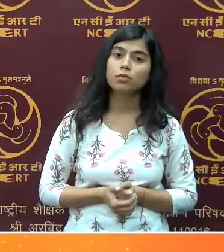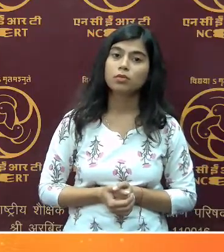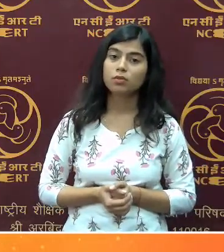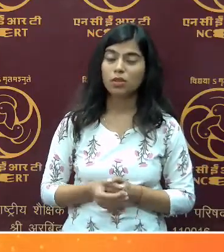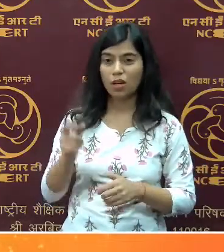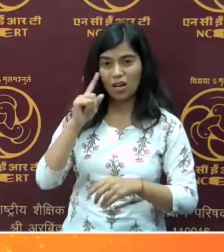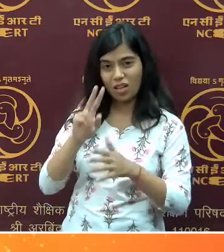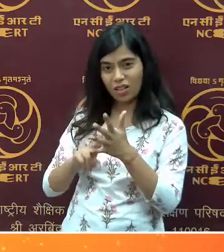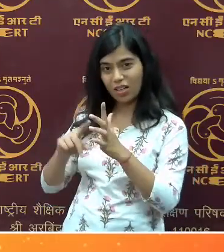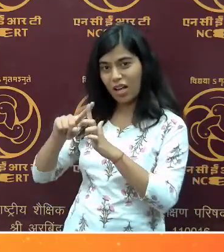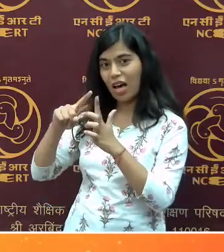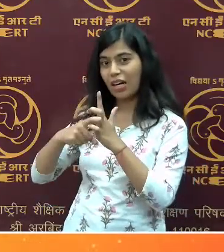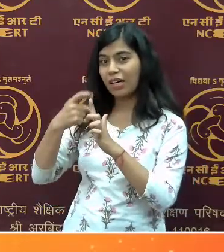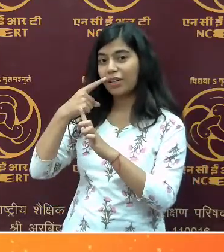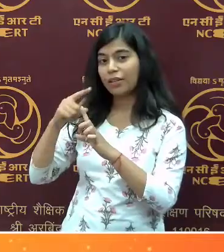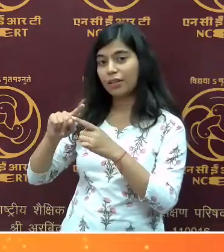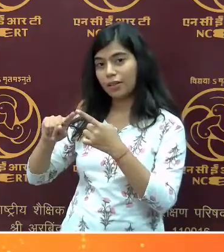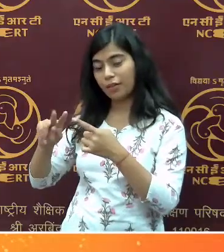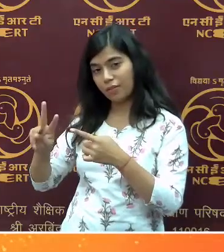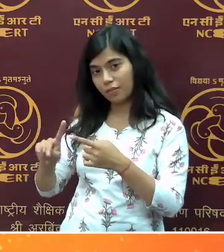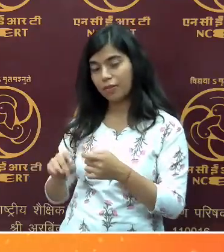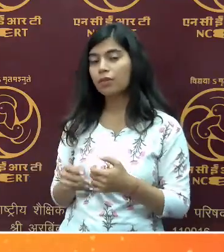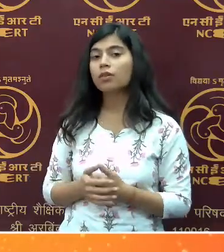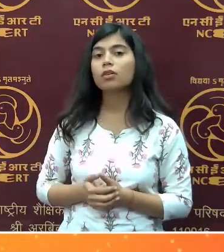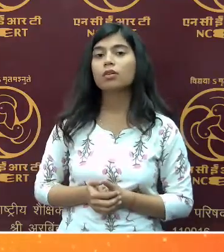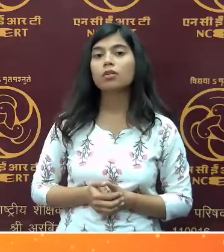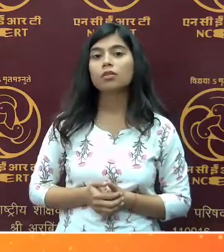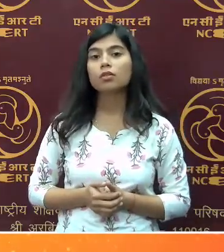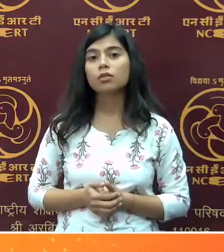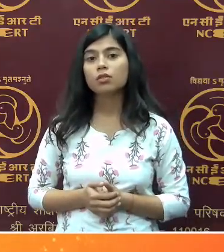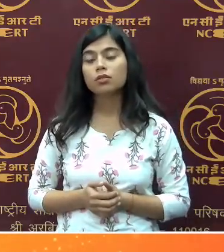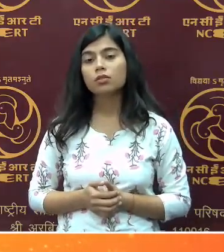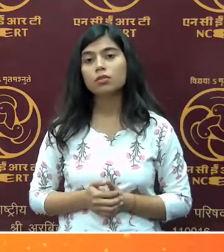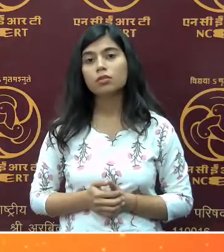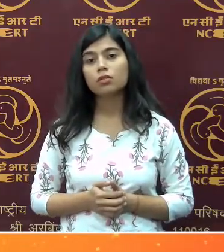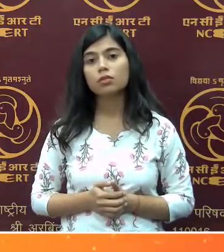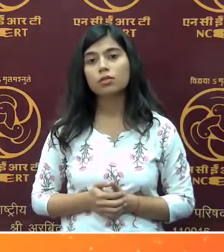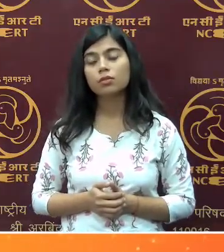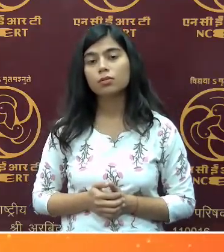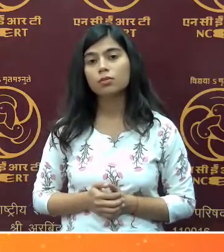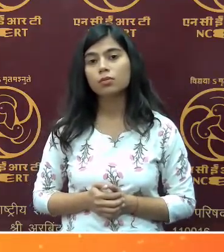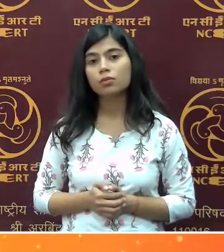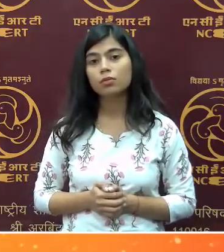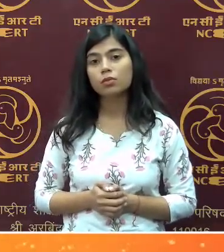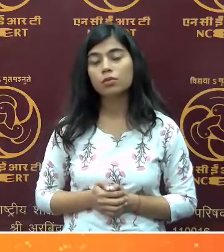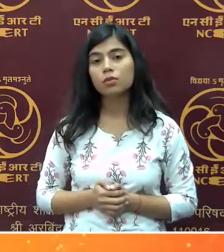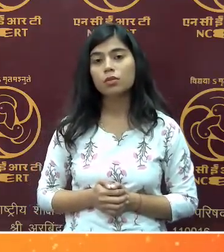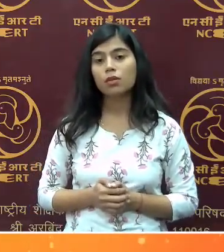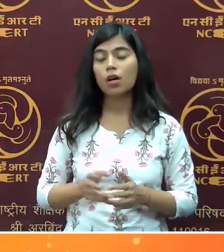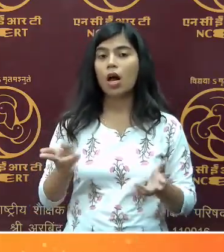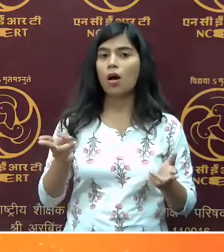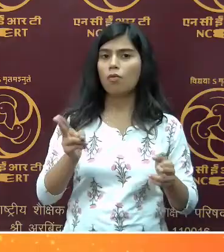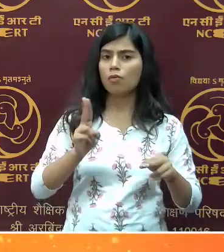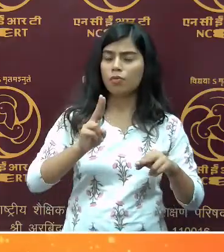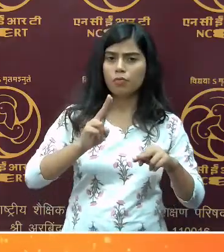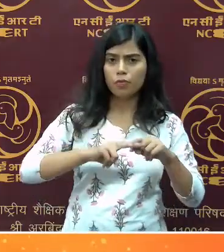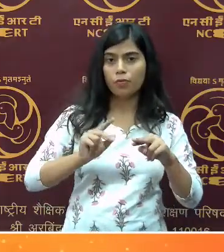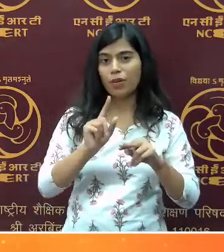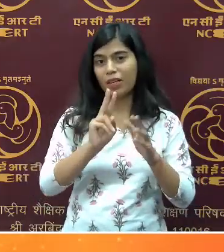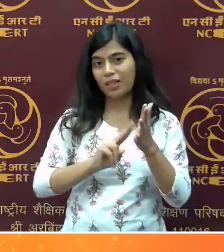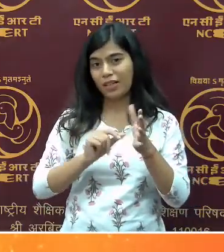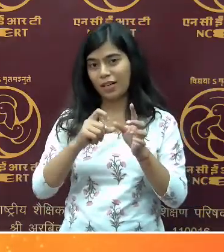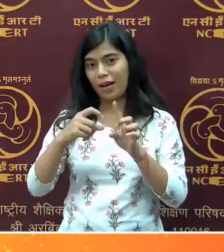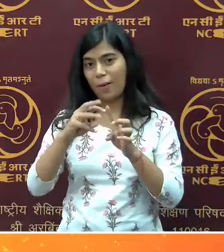principles also we have later on through amendment added fundamental duties. So, now